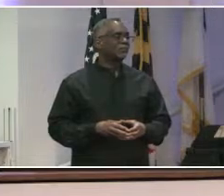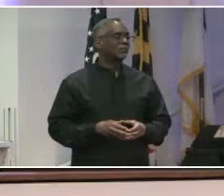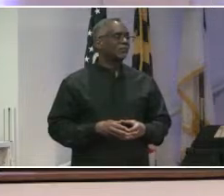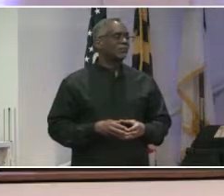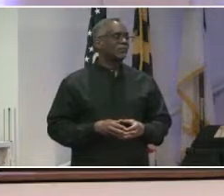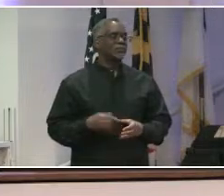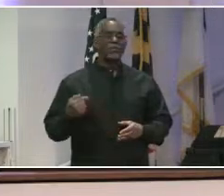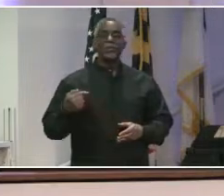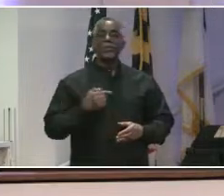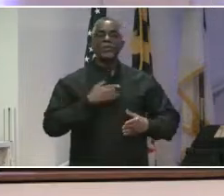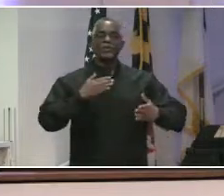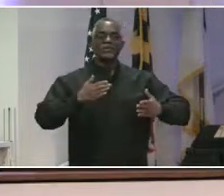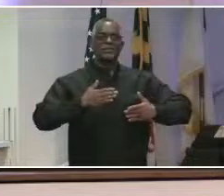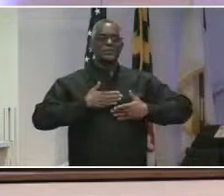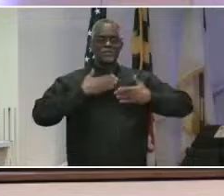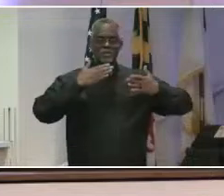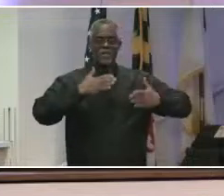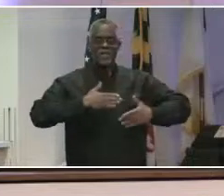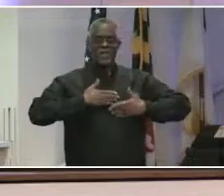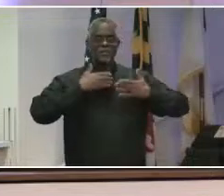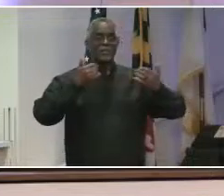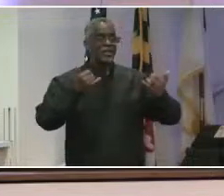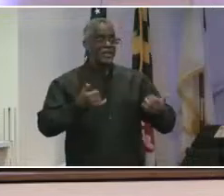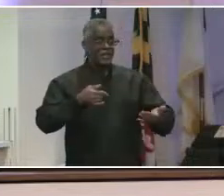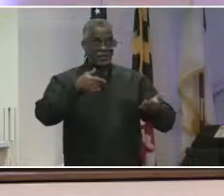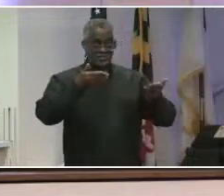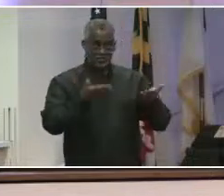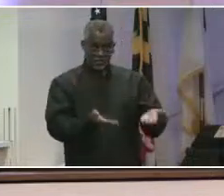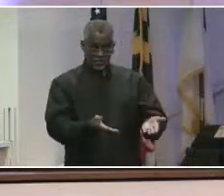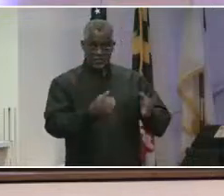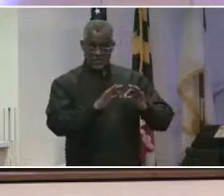We are so happy to have this family